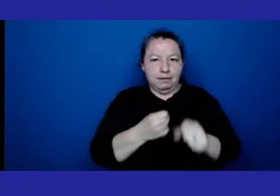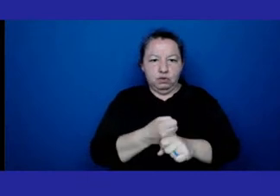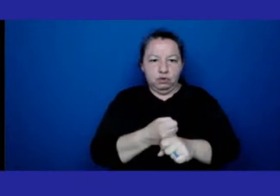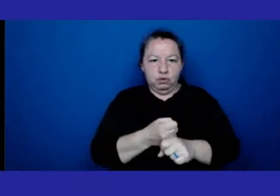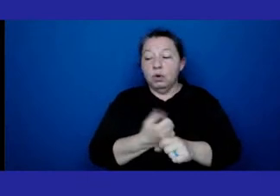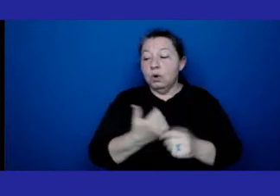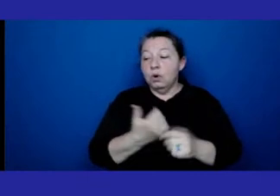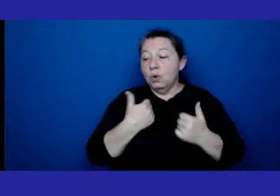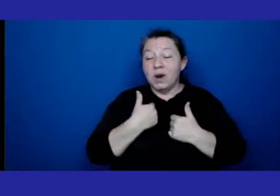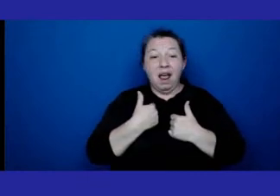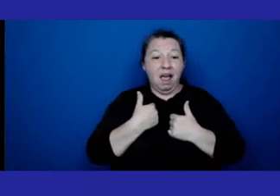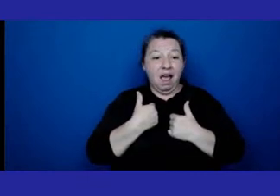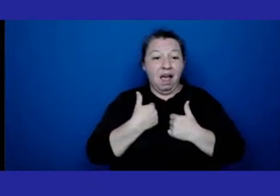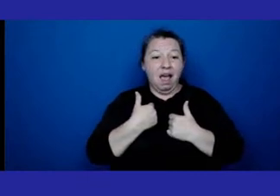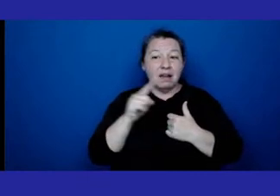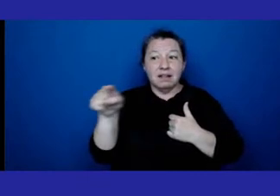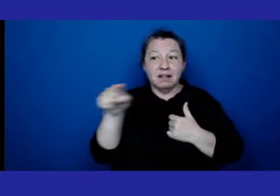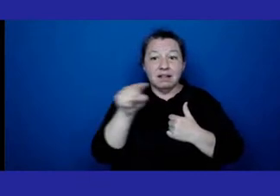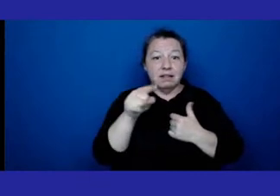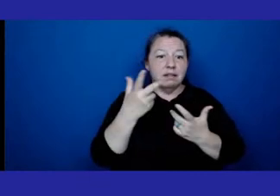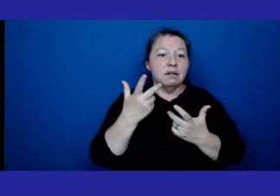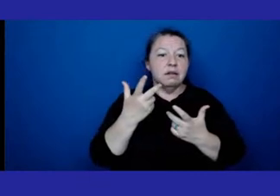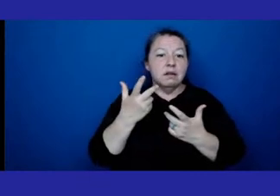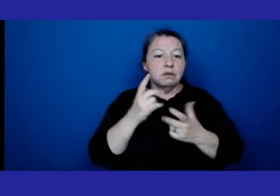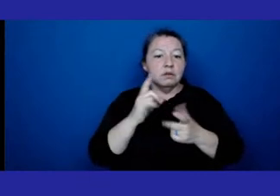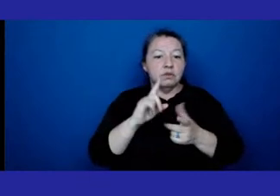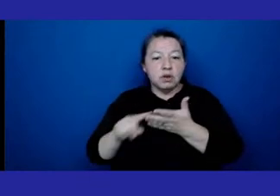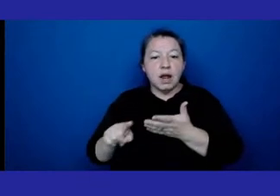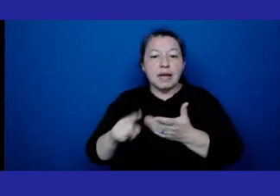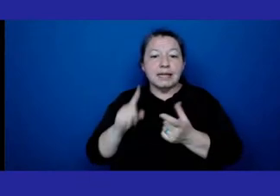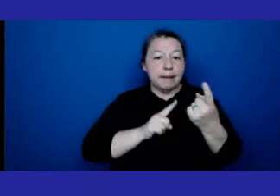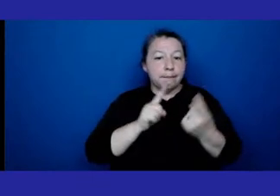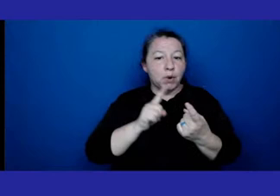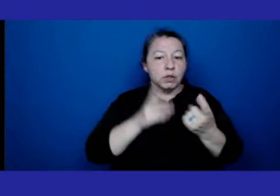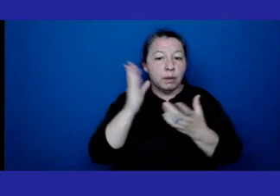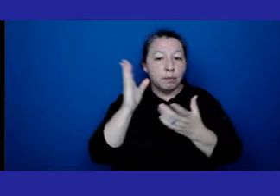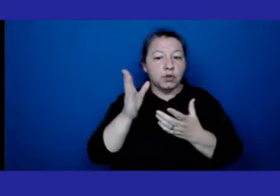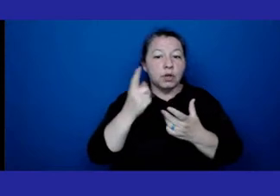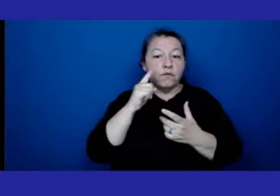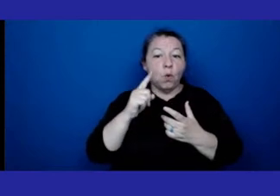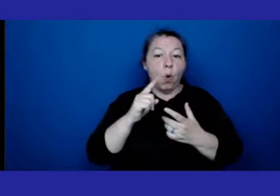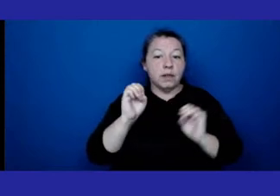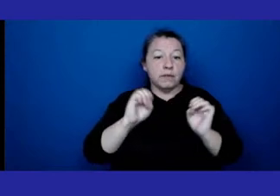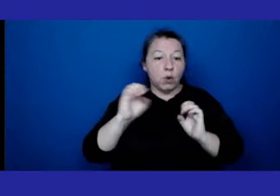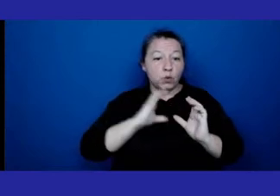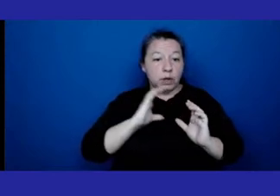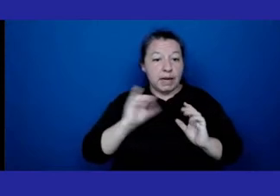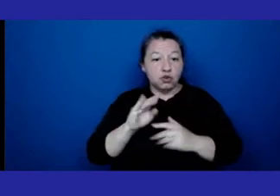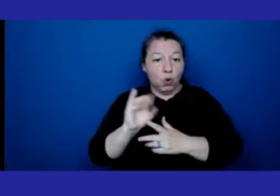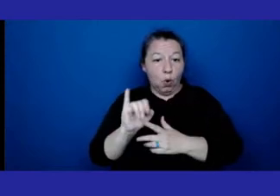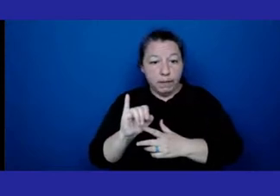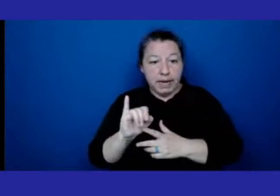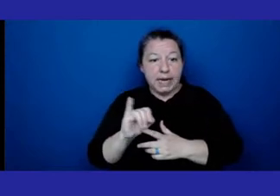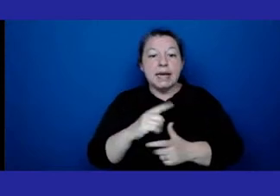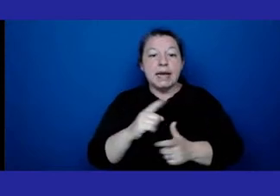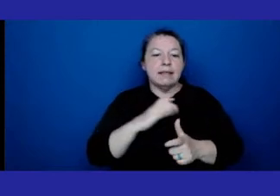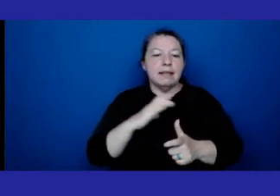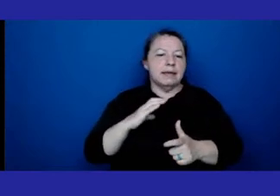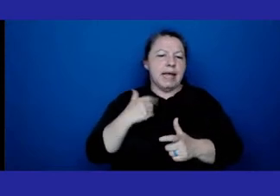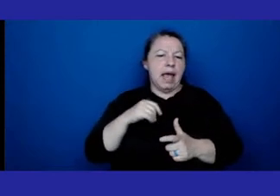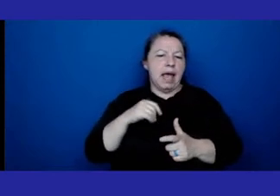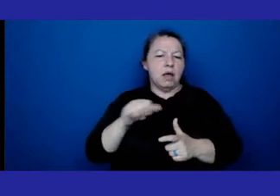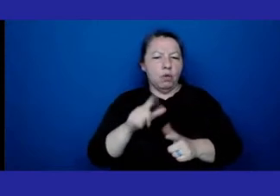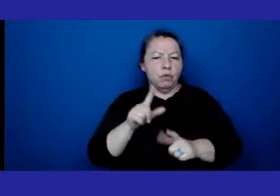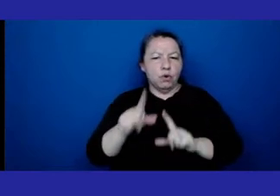had the firms conduct in-person presentations to the committee at Jacoby, and then the committee had follow-up questions and